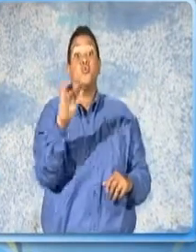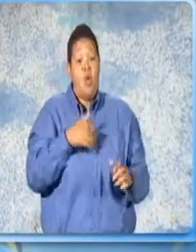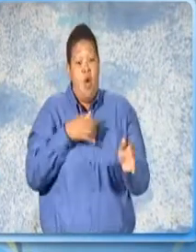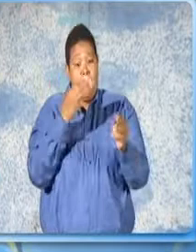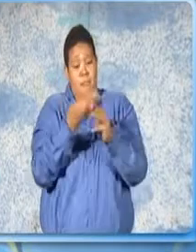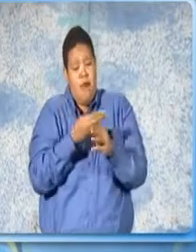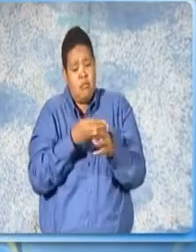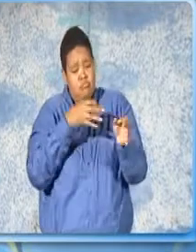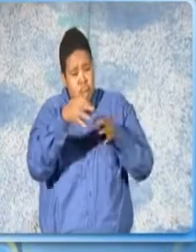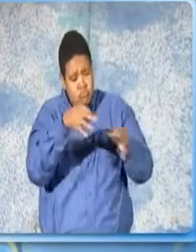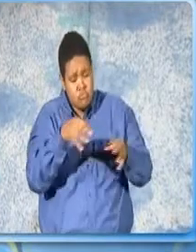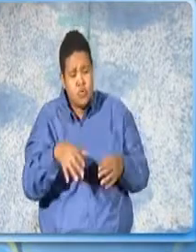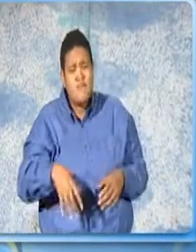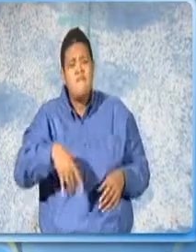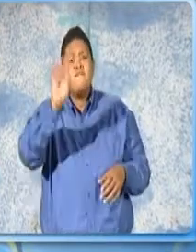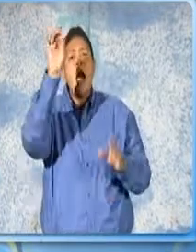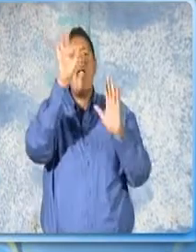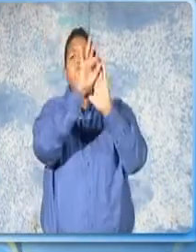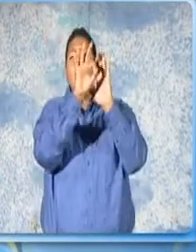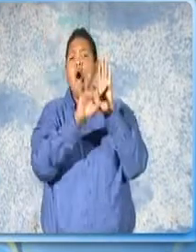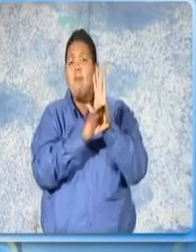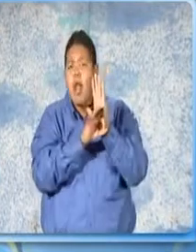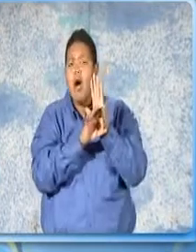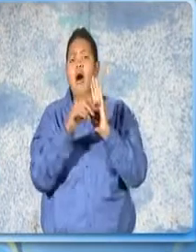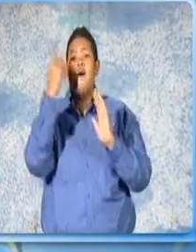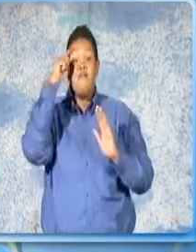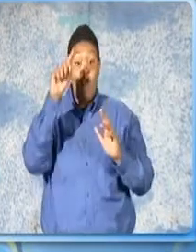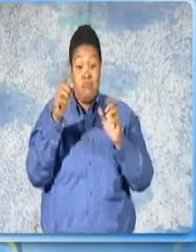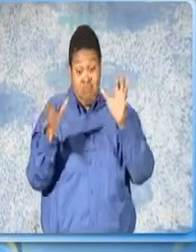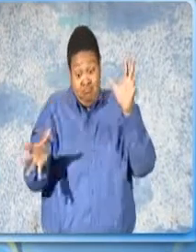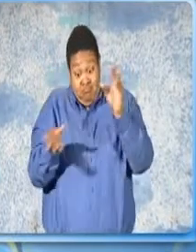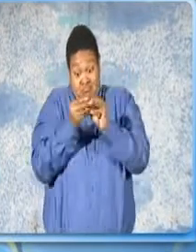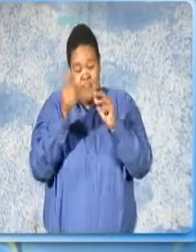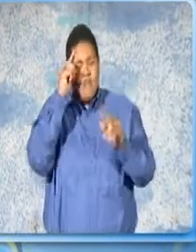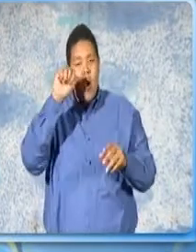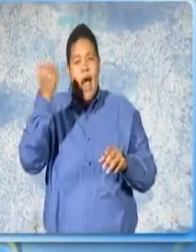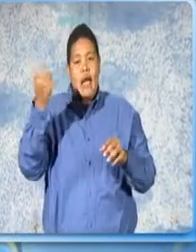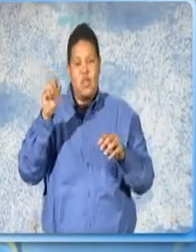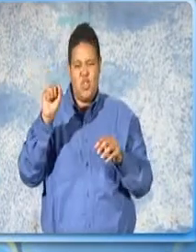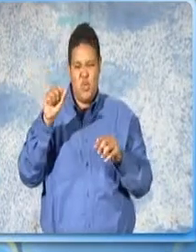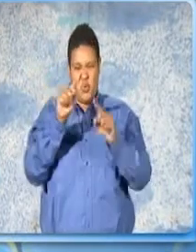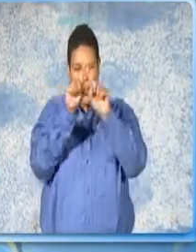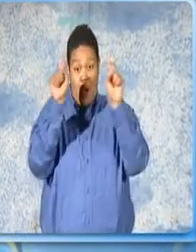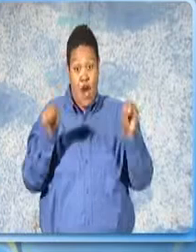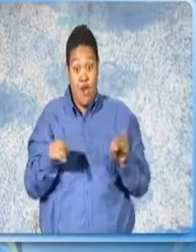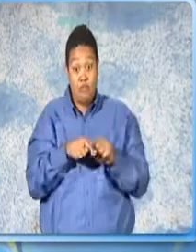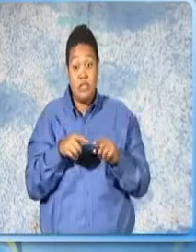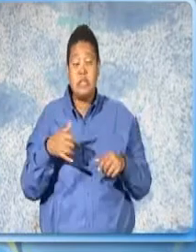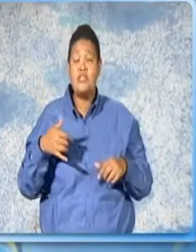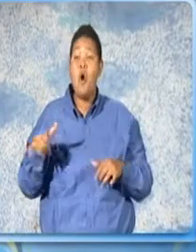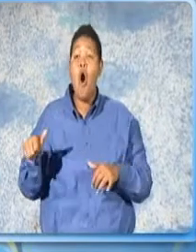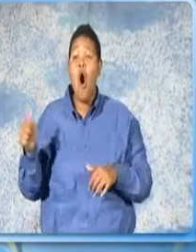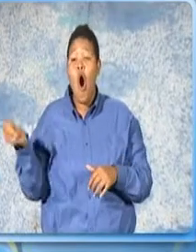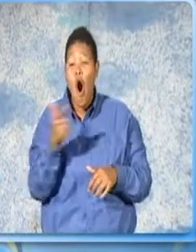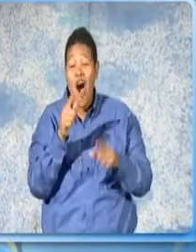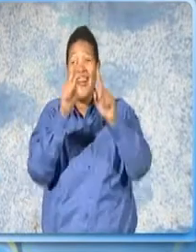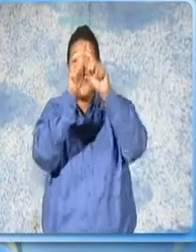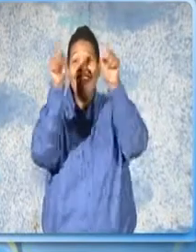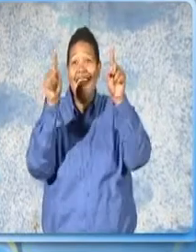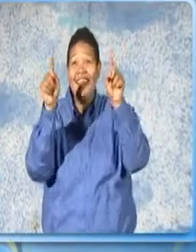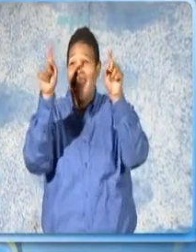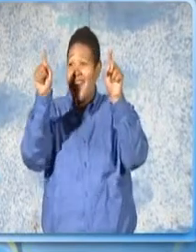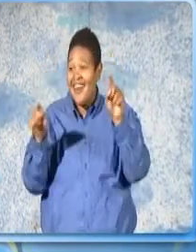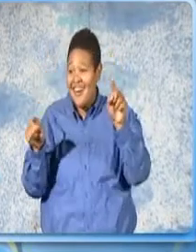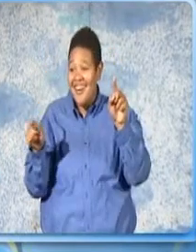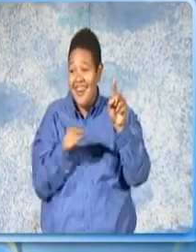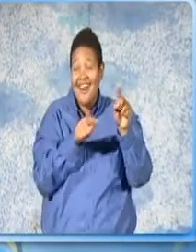calculation to derive a formula for the perimeter of any square. Since the length of all the sides are the same, we can